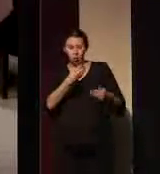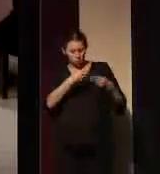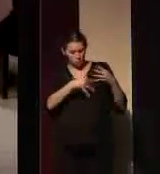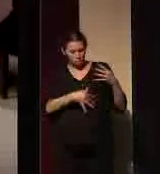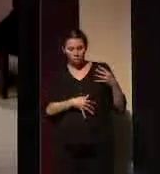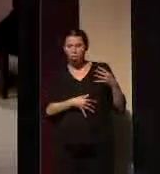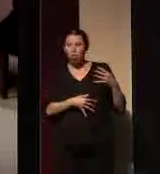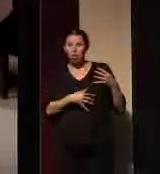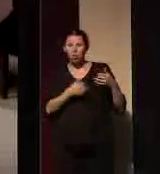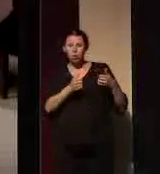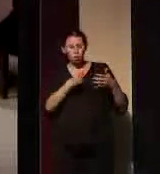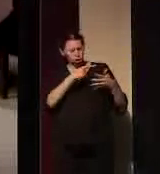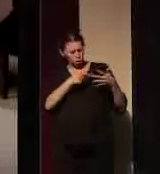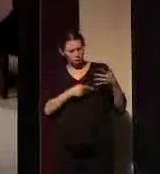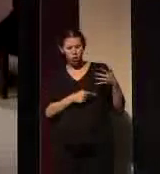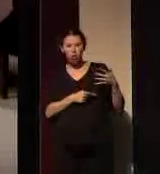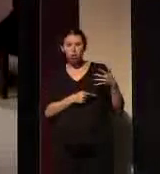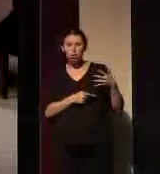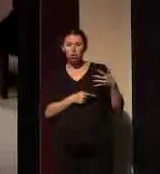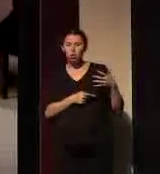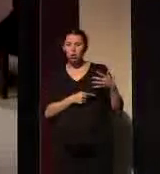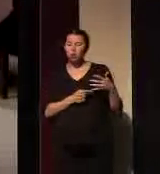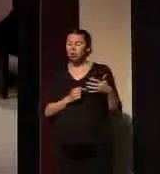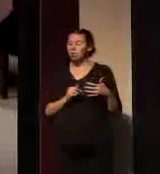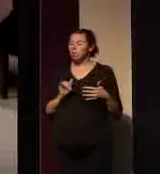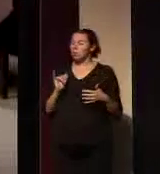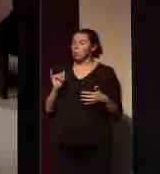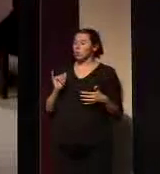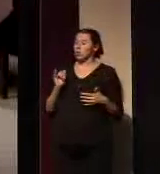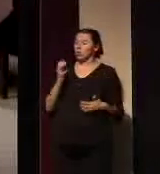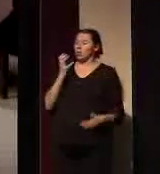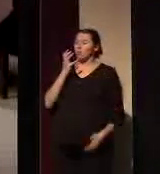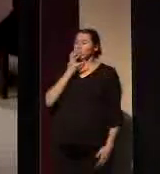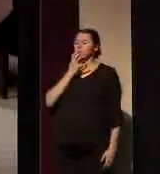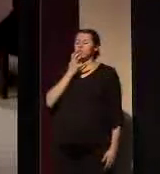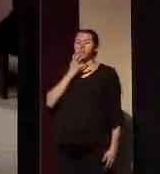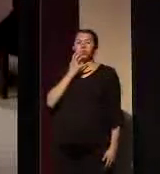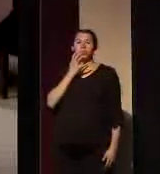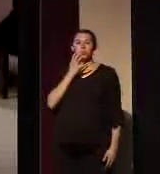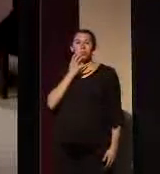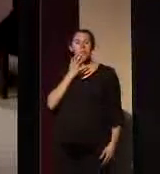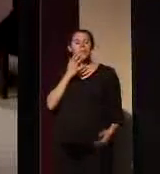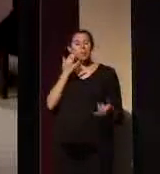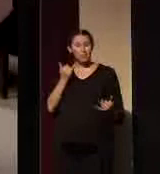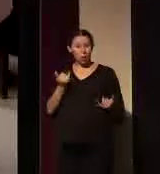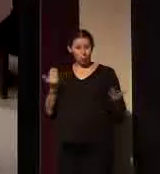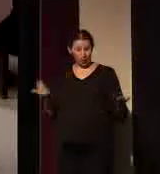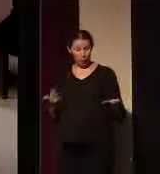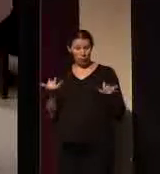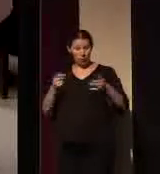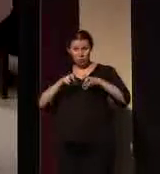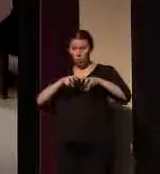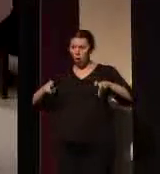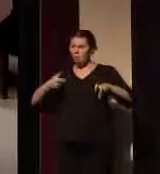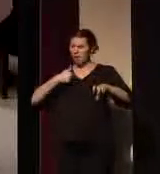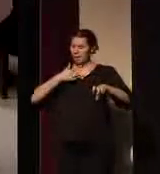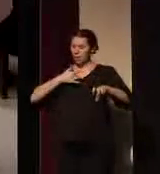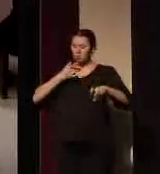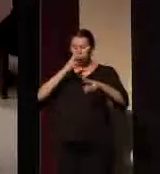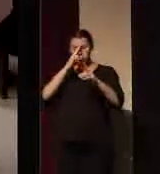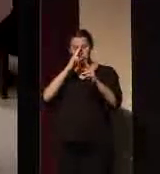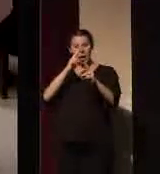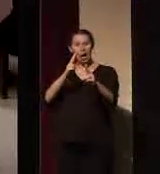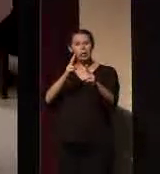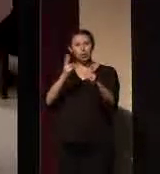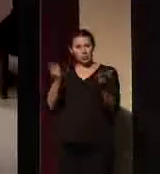you know, there's a part of me, I'm honored to be here in this type of form in your community with